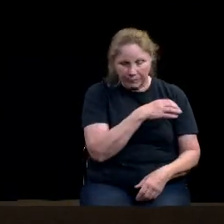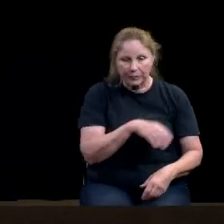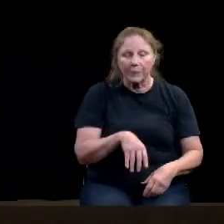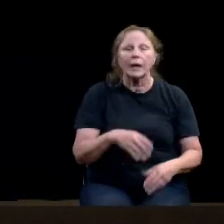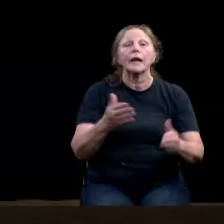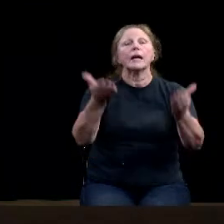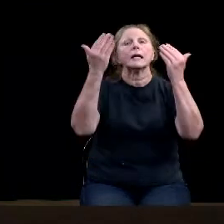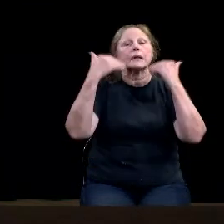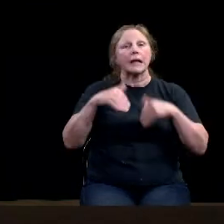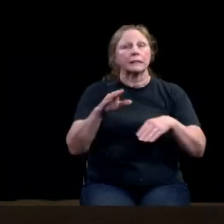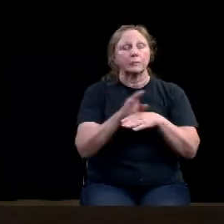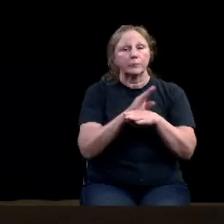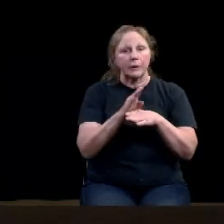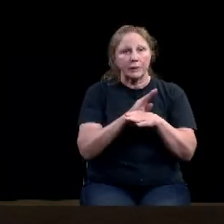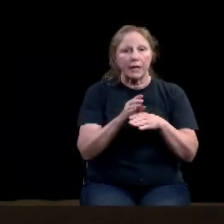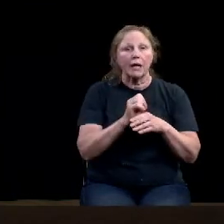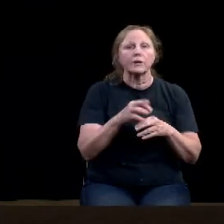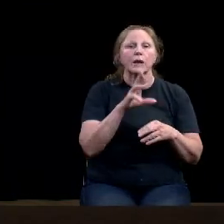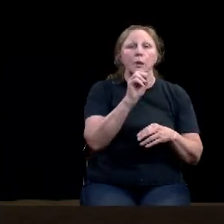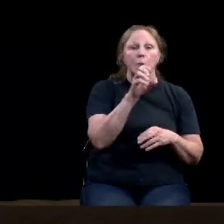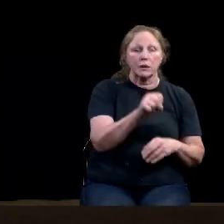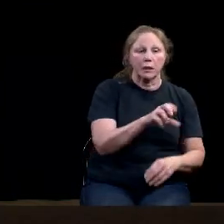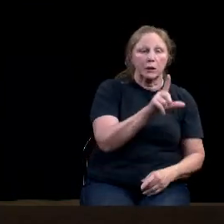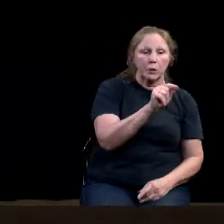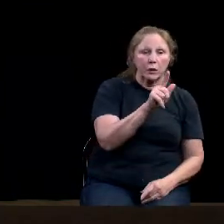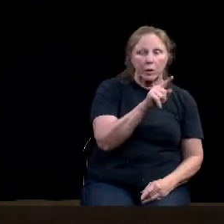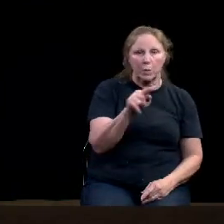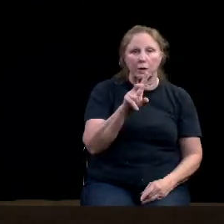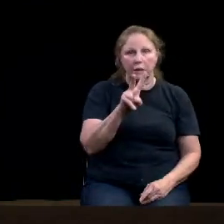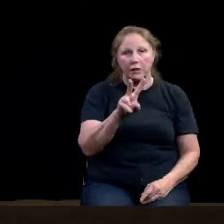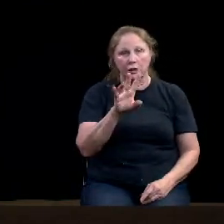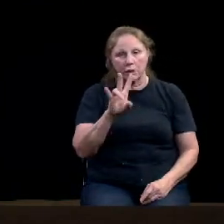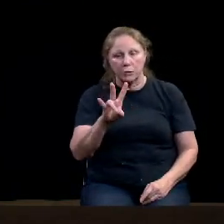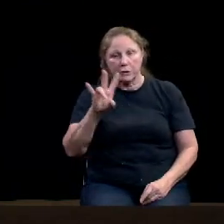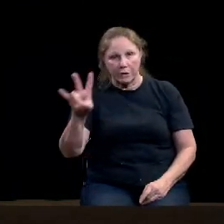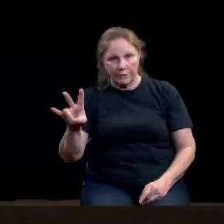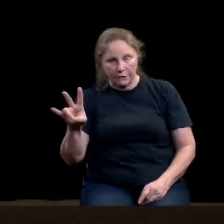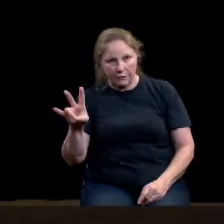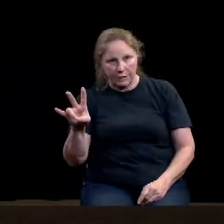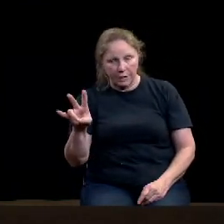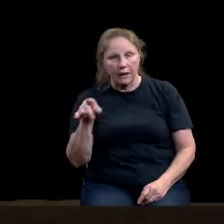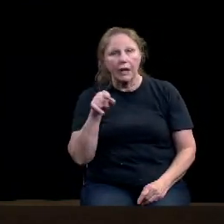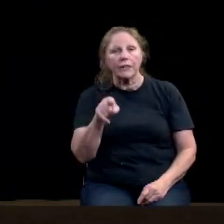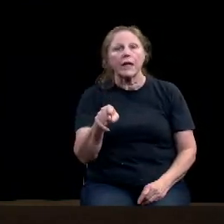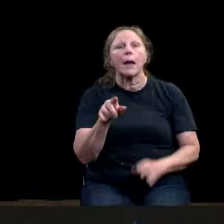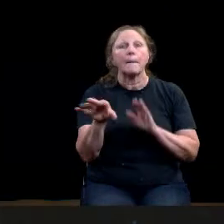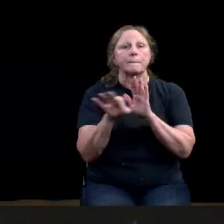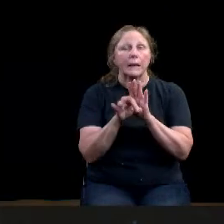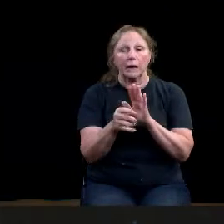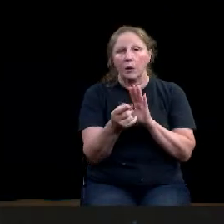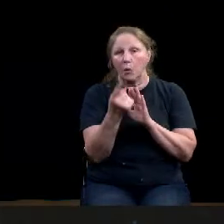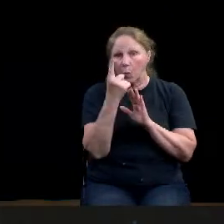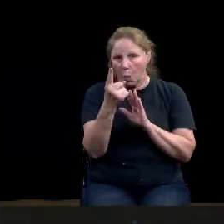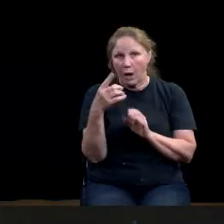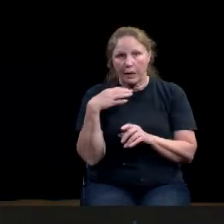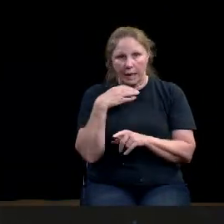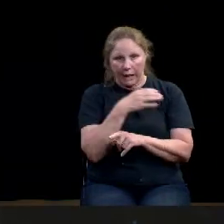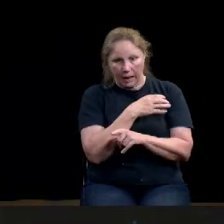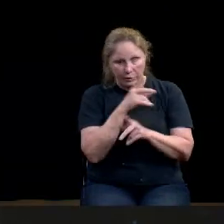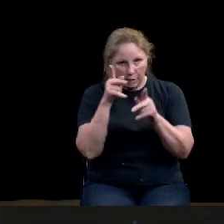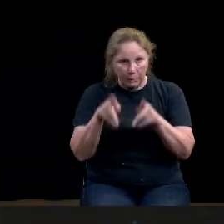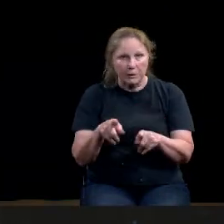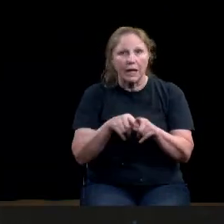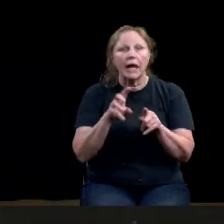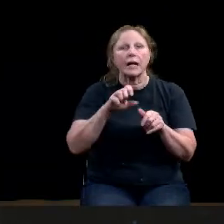one of the council members as mayor pro tem for the city of Waco. Is there a motion? I will make a motion to nominate